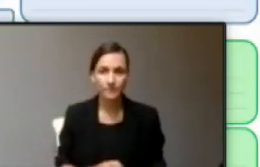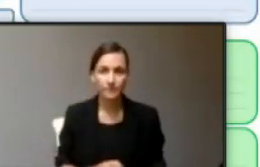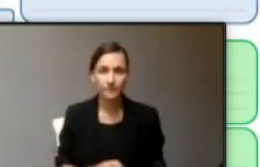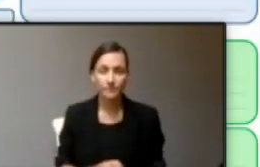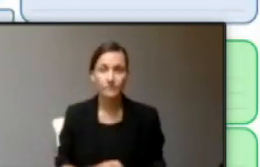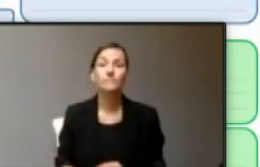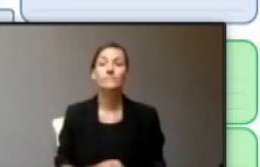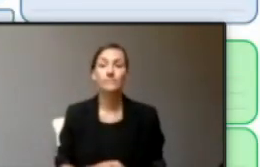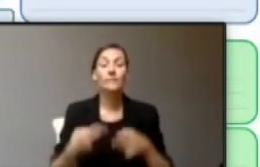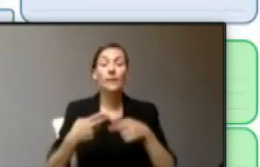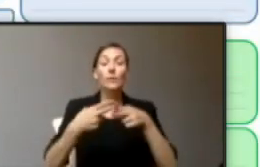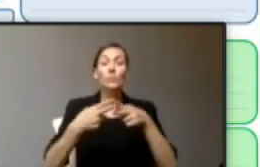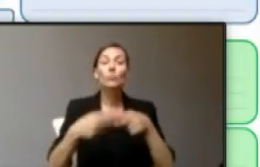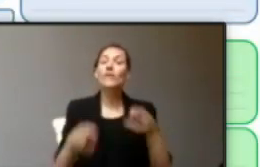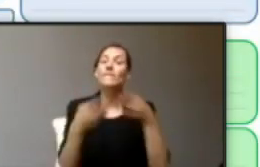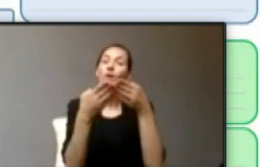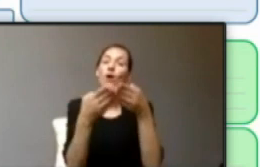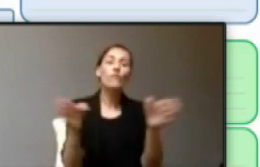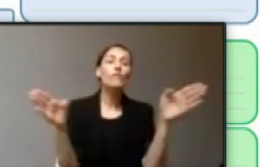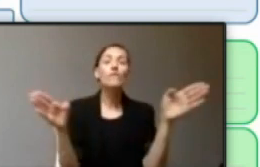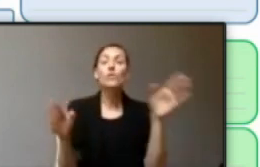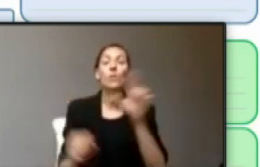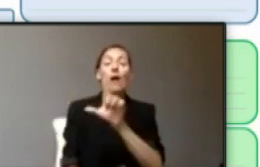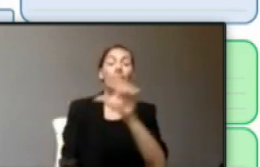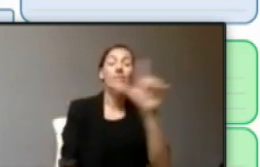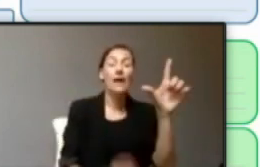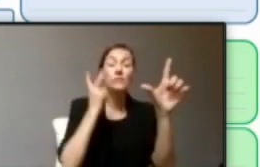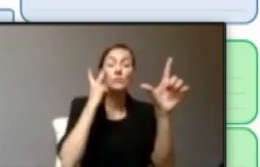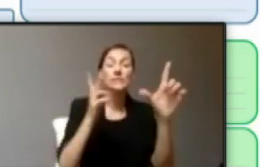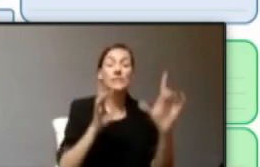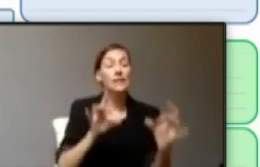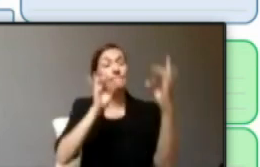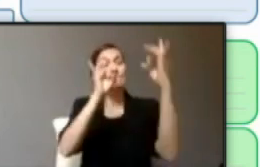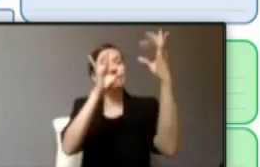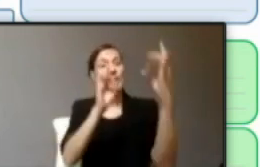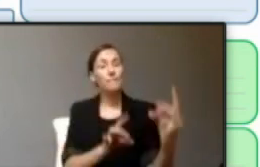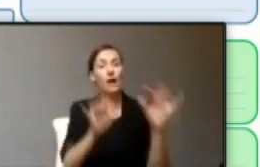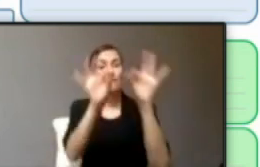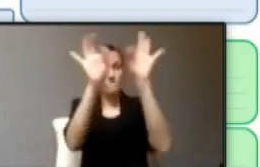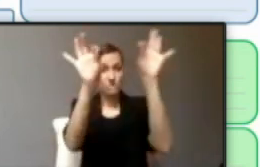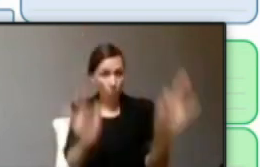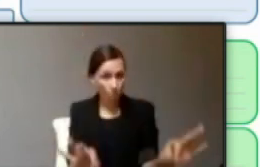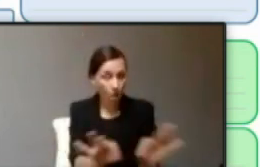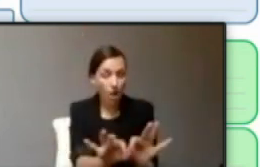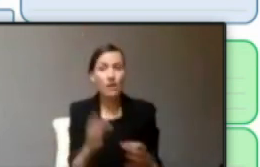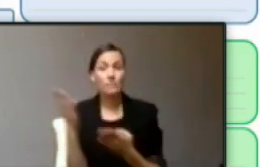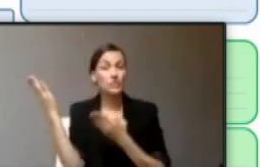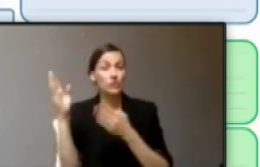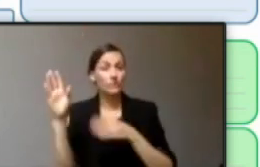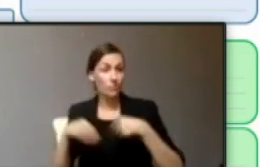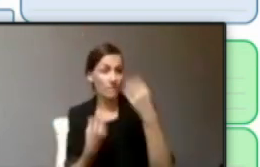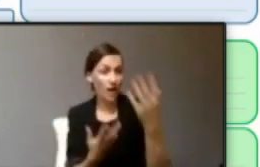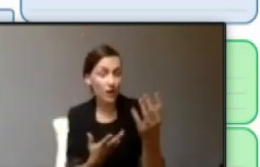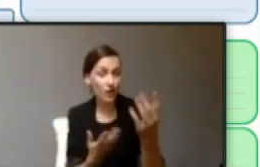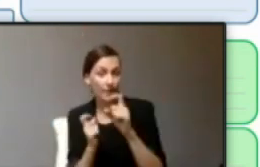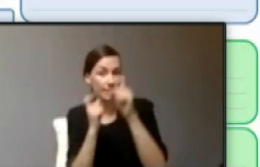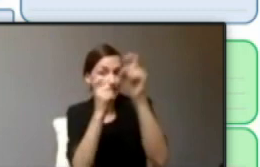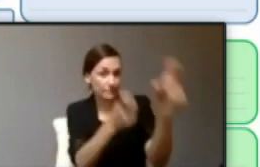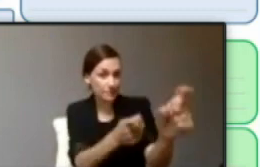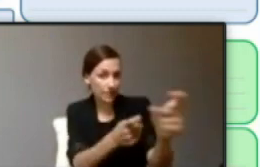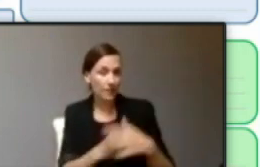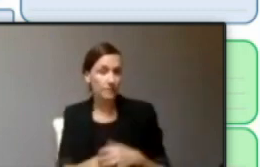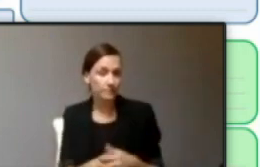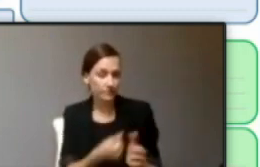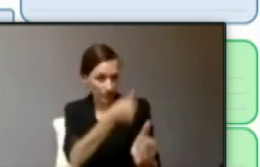brief overview. On the left, what you can see here is the feedback form that the family gets from the service provider at the agency.